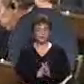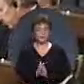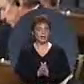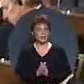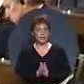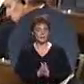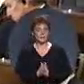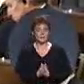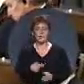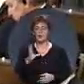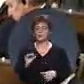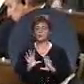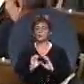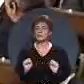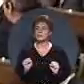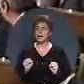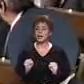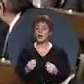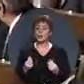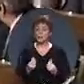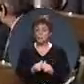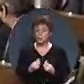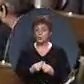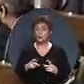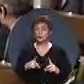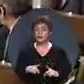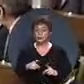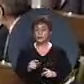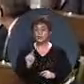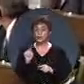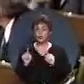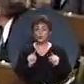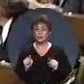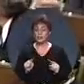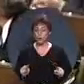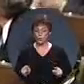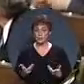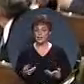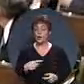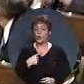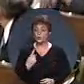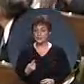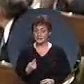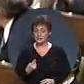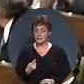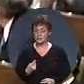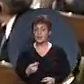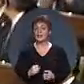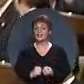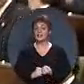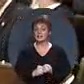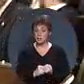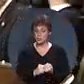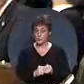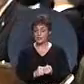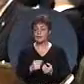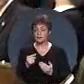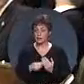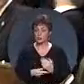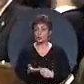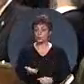many members from all sides of this House have indicated support on this issue. Indeed, the new government